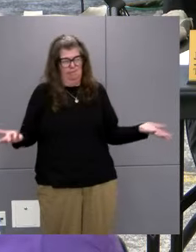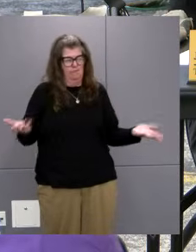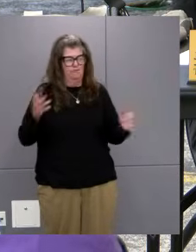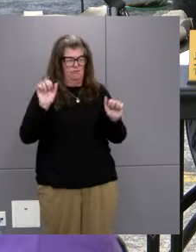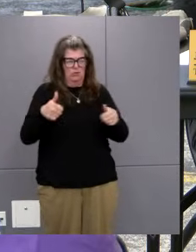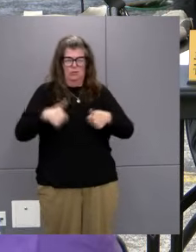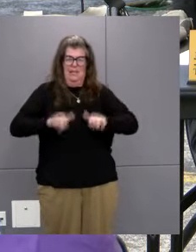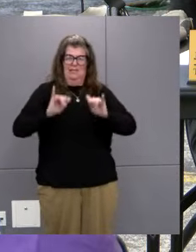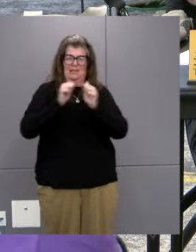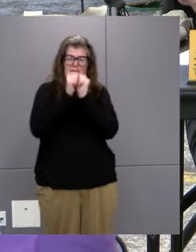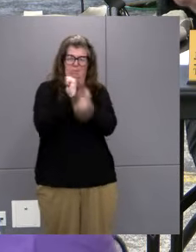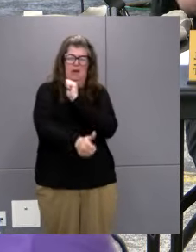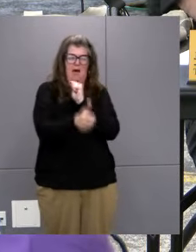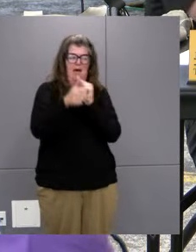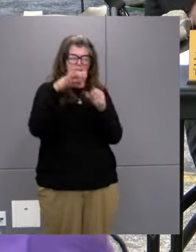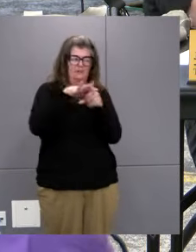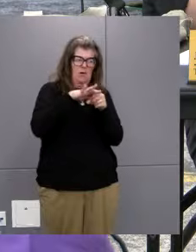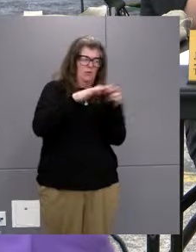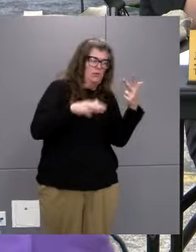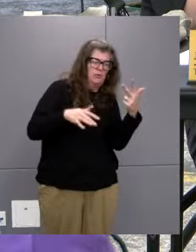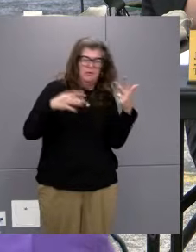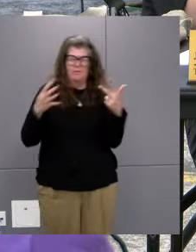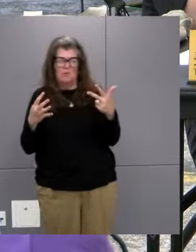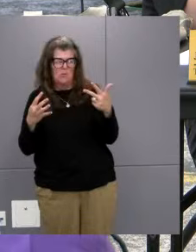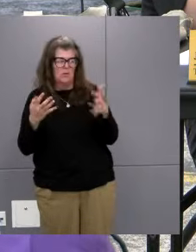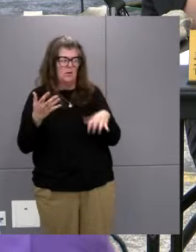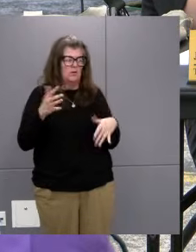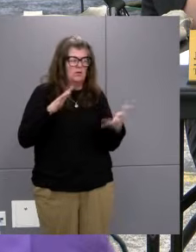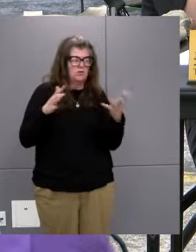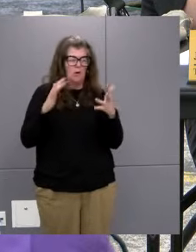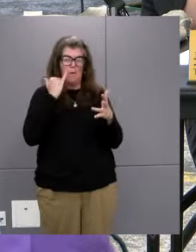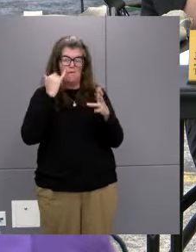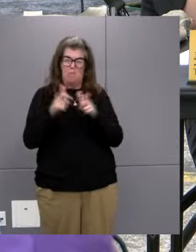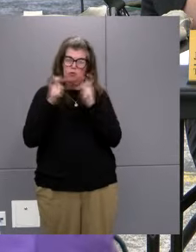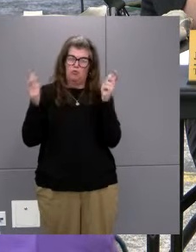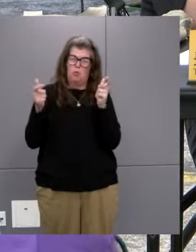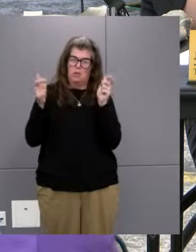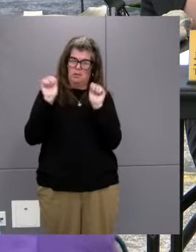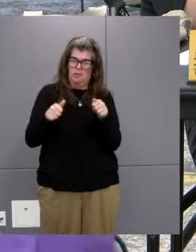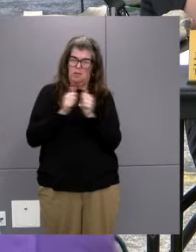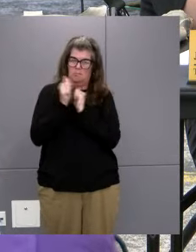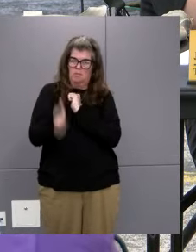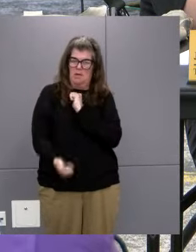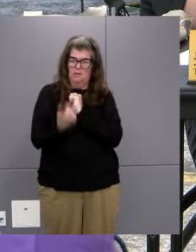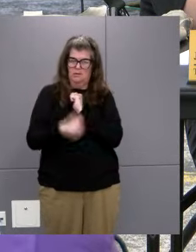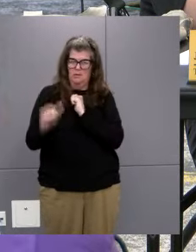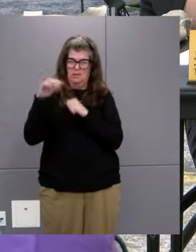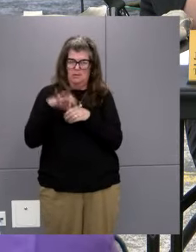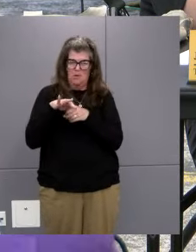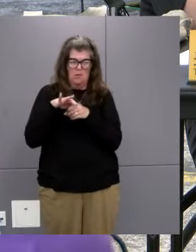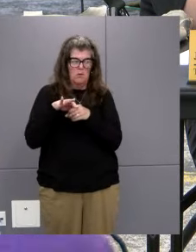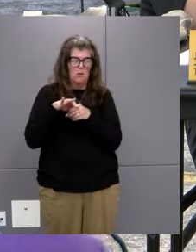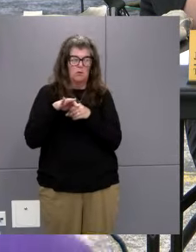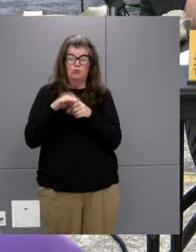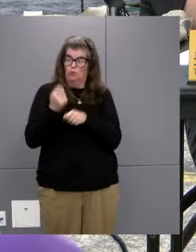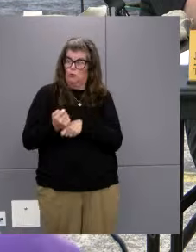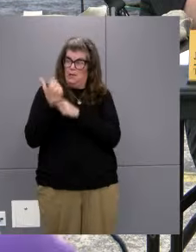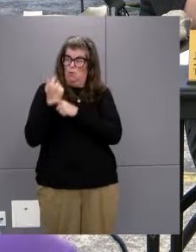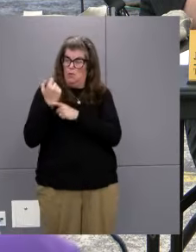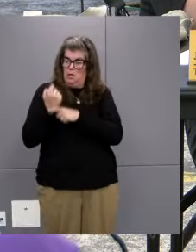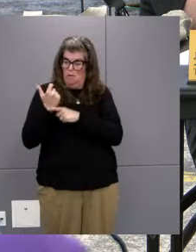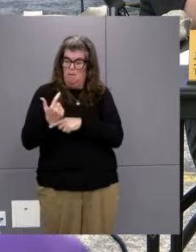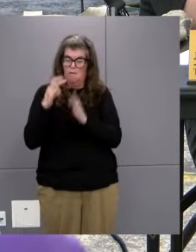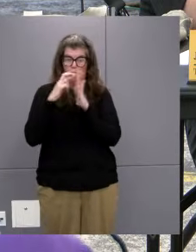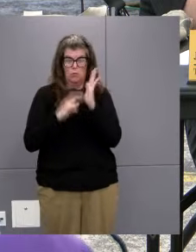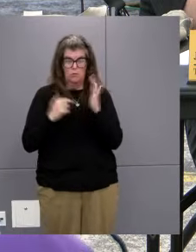still pass a vote with the 3 to 4, or as long as you have a majority, you can pass any vote. But to get rid of the rules that we have